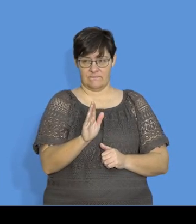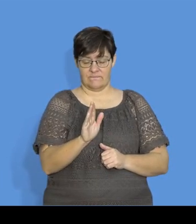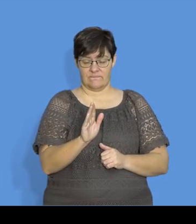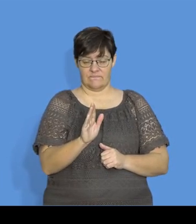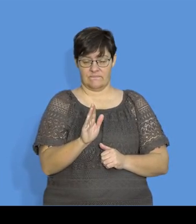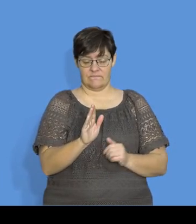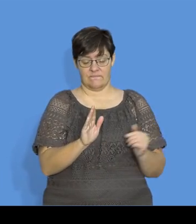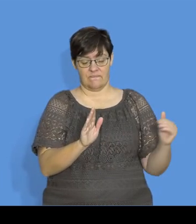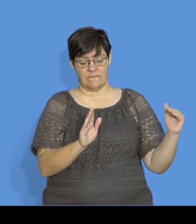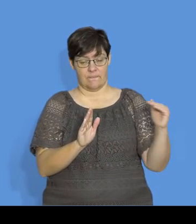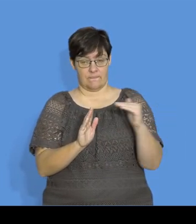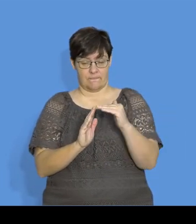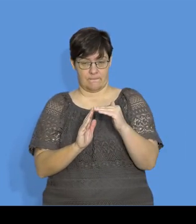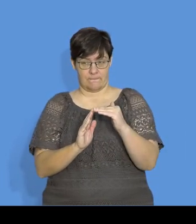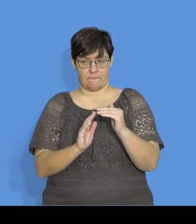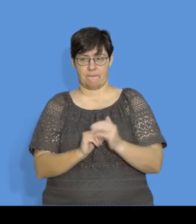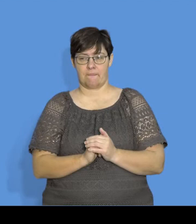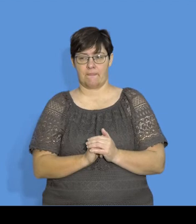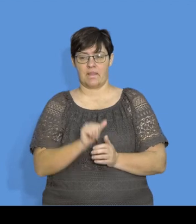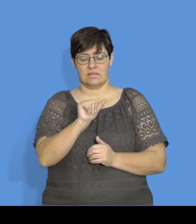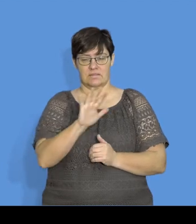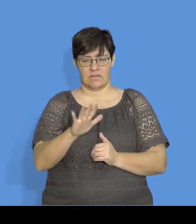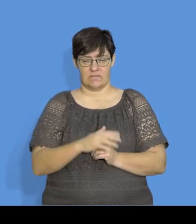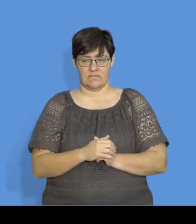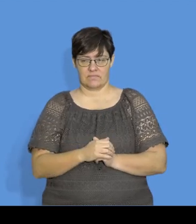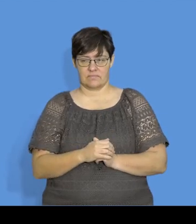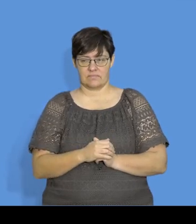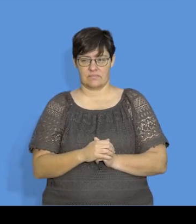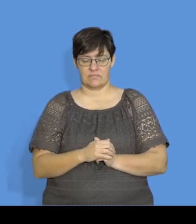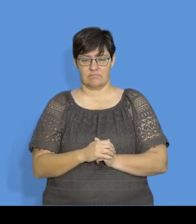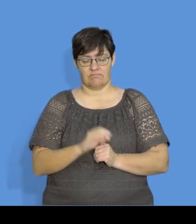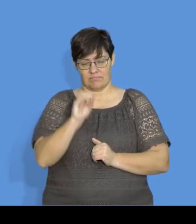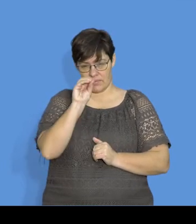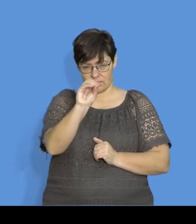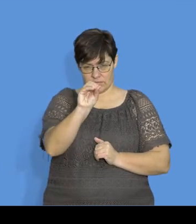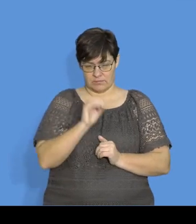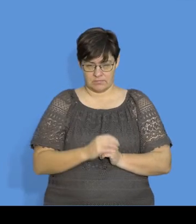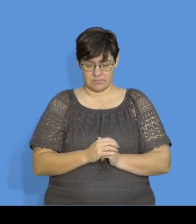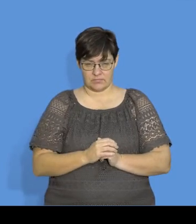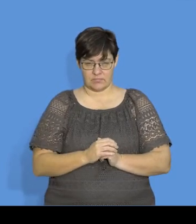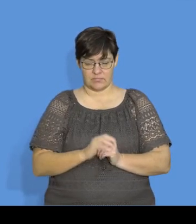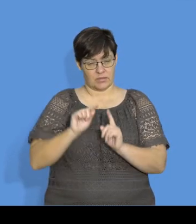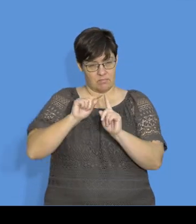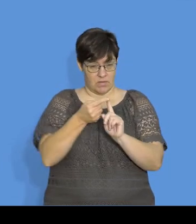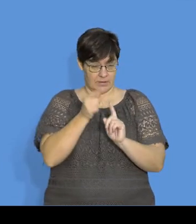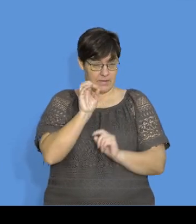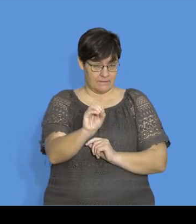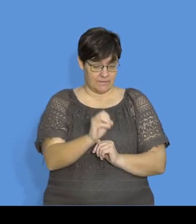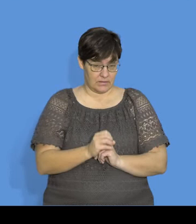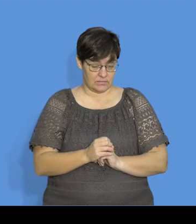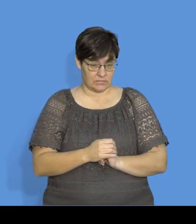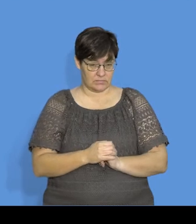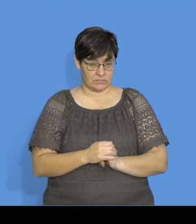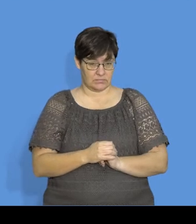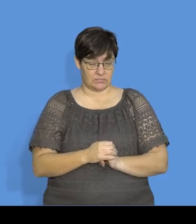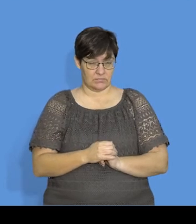is 5, y is 65. Then I put that as a point. Are we together?